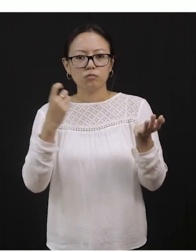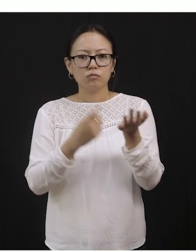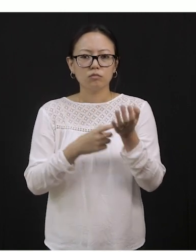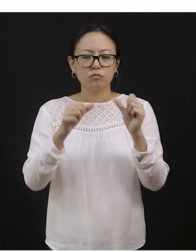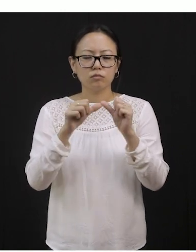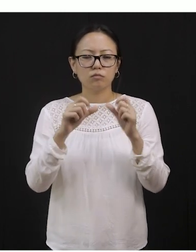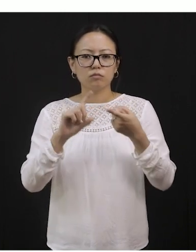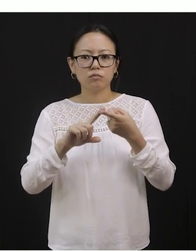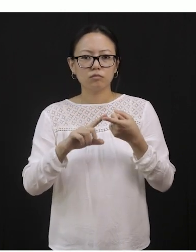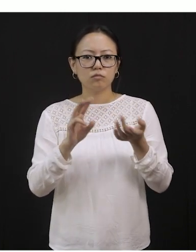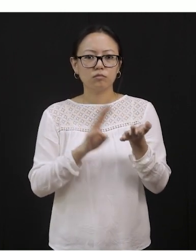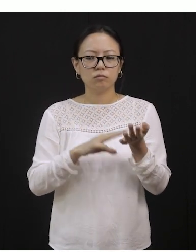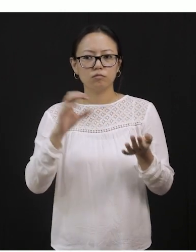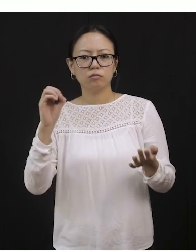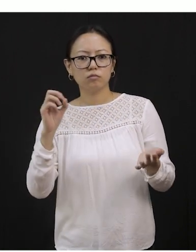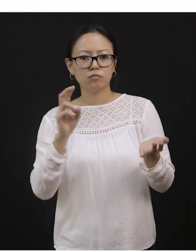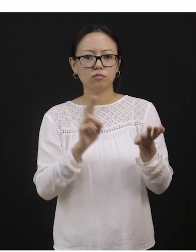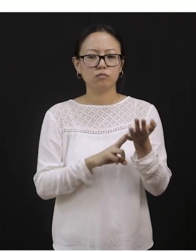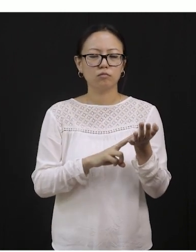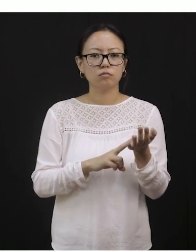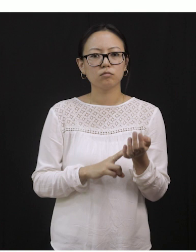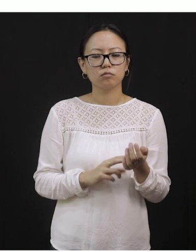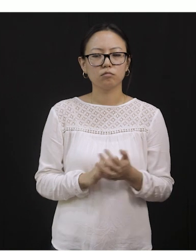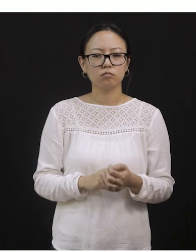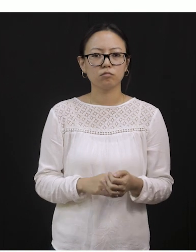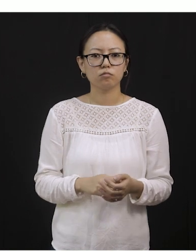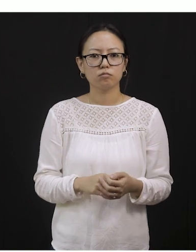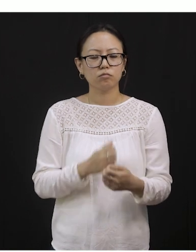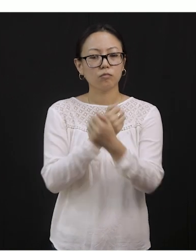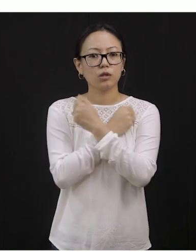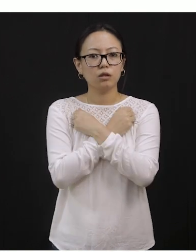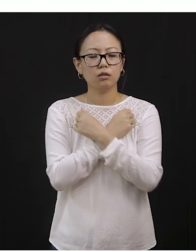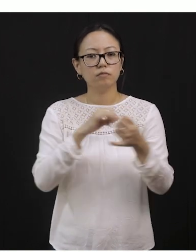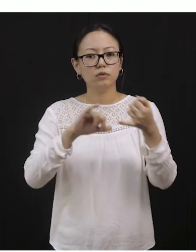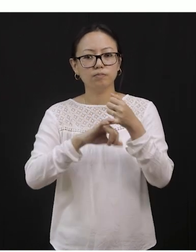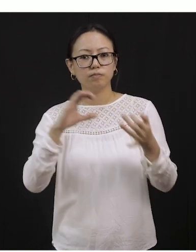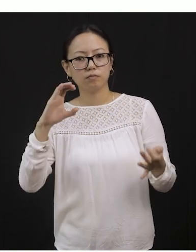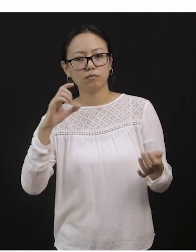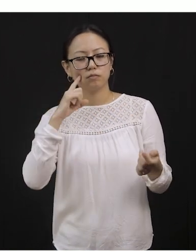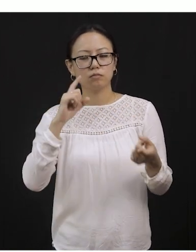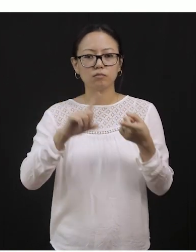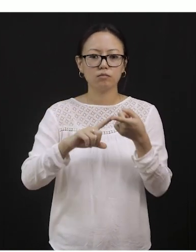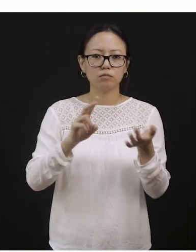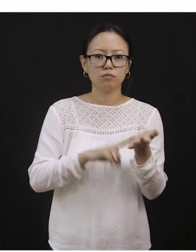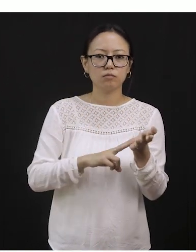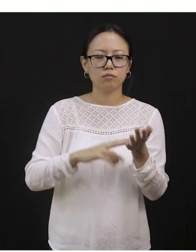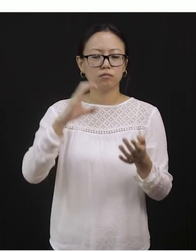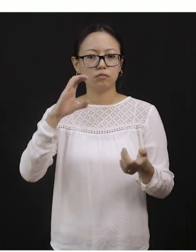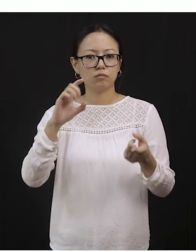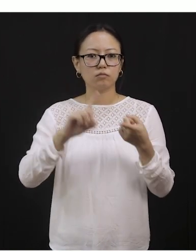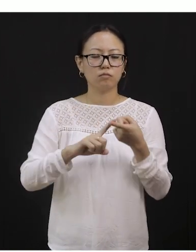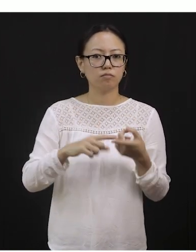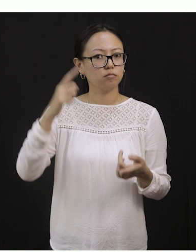an extensive knowledge in science, which means he's very clever and he has an advanced knowledge